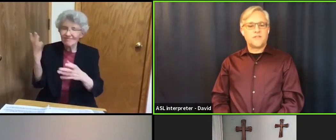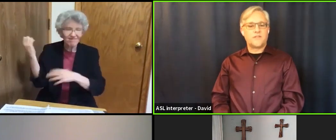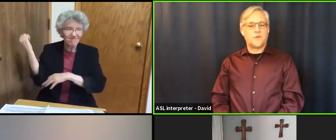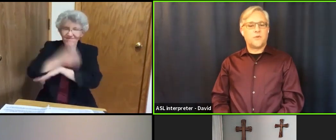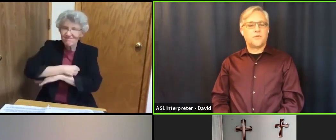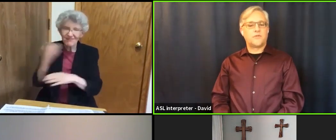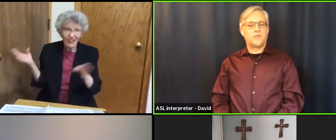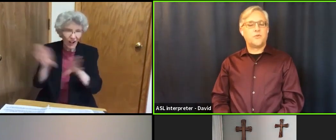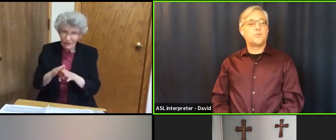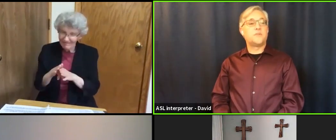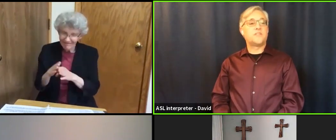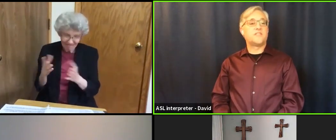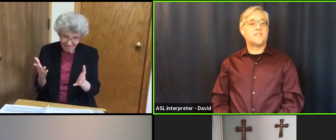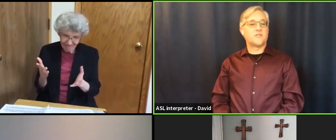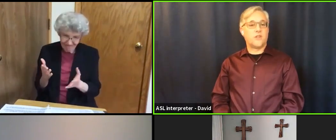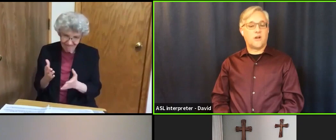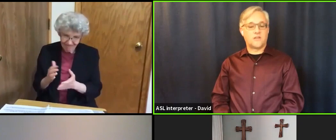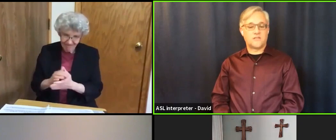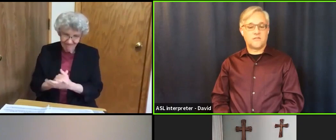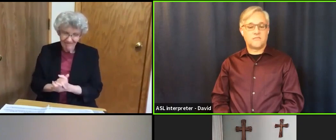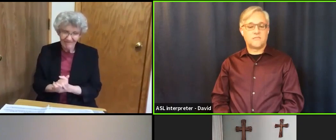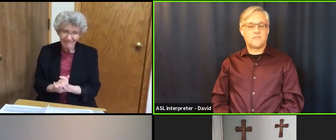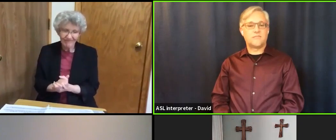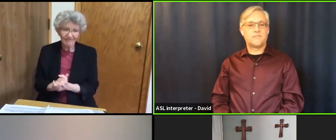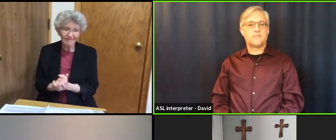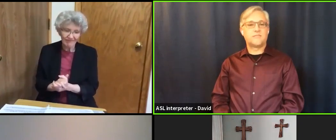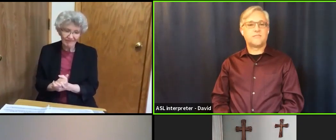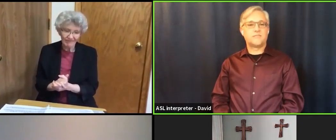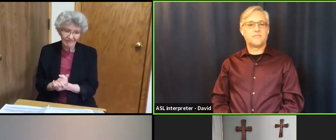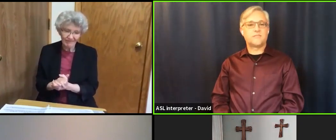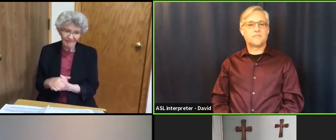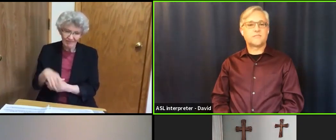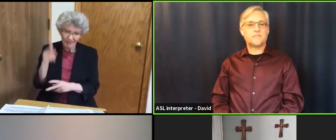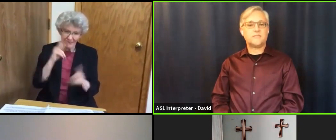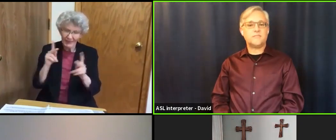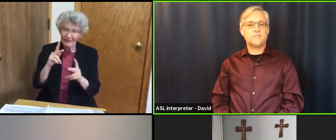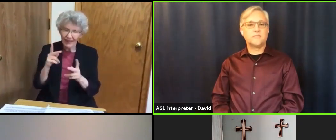The business owners whose businesses are lost.